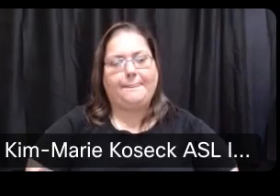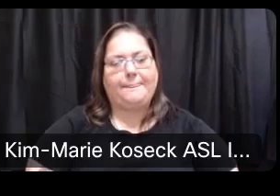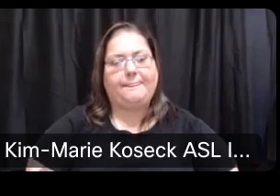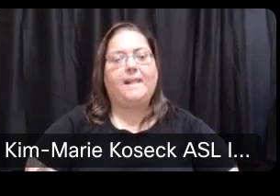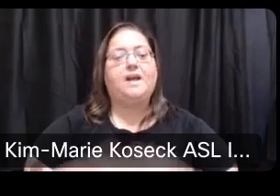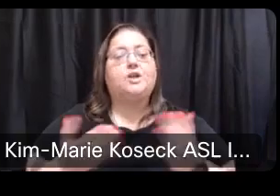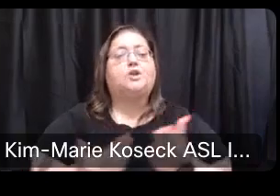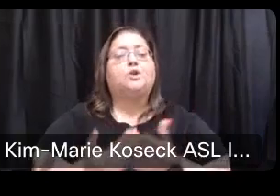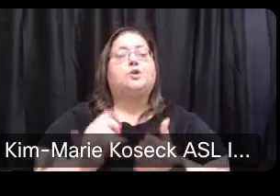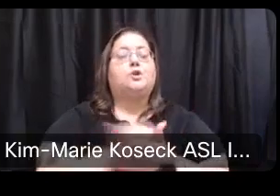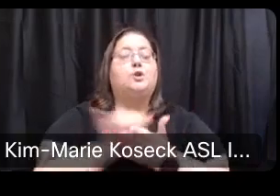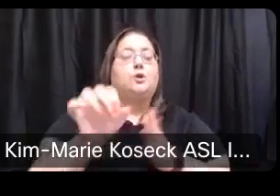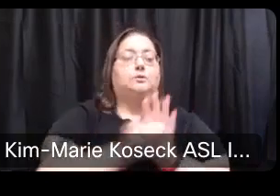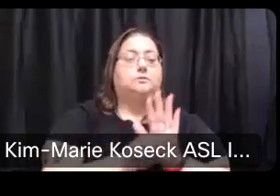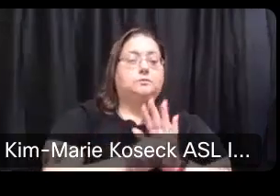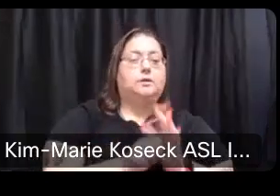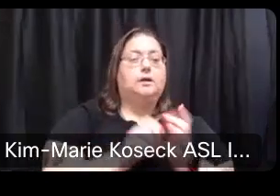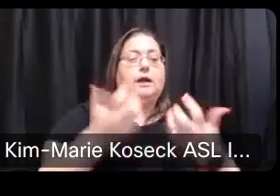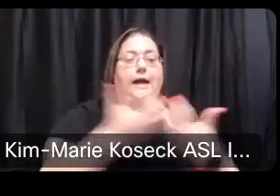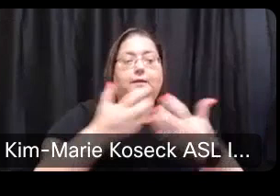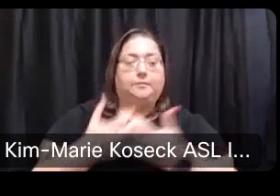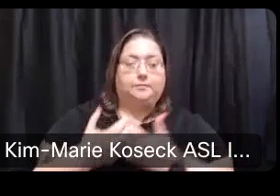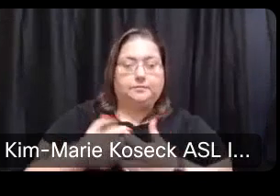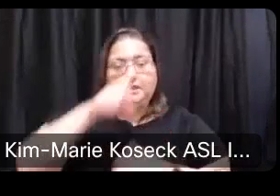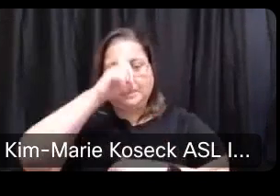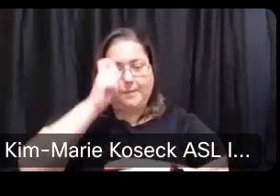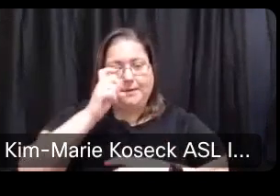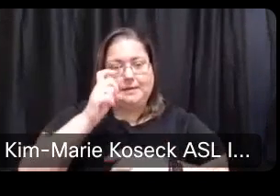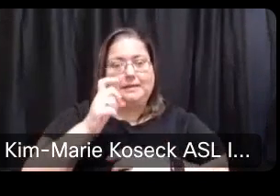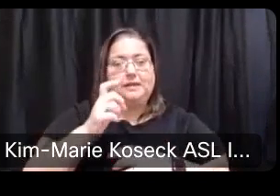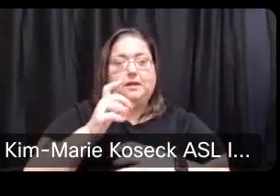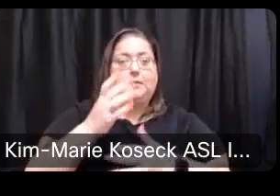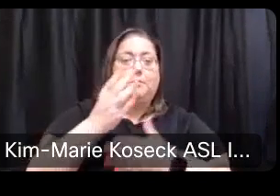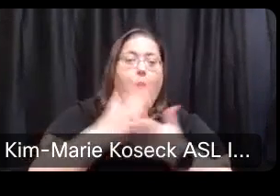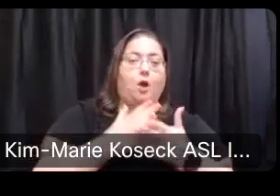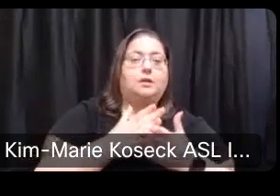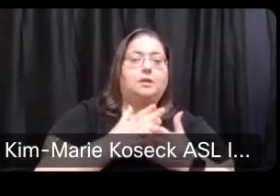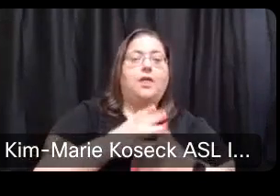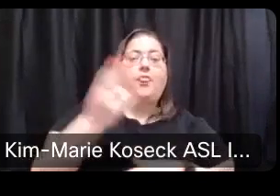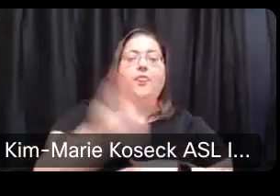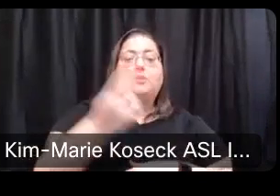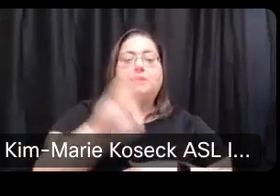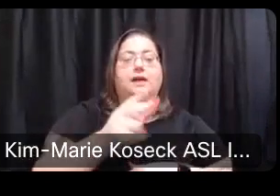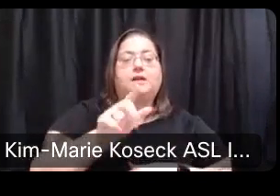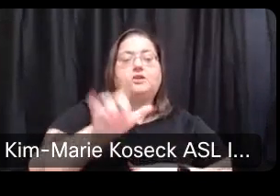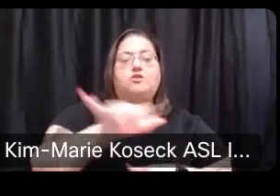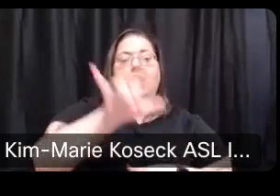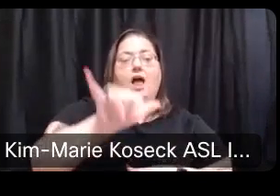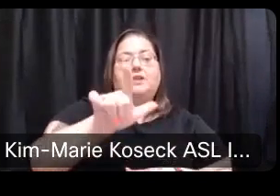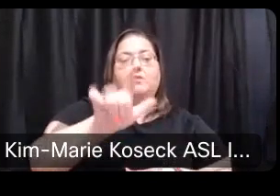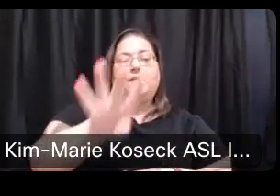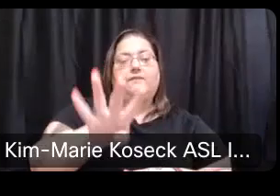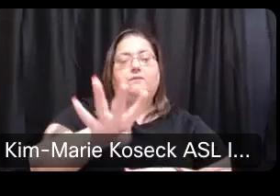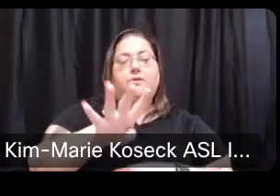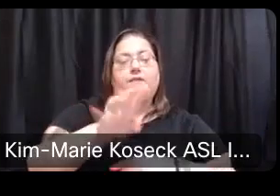So the New York State Adaptation and Resilience Plan Summer Series will pick back up again on Thursday, July 24th at noon for